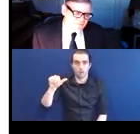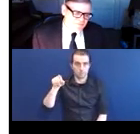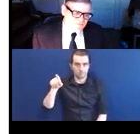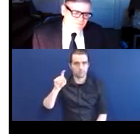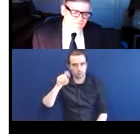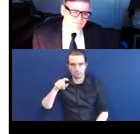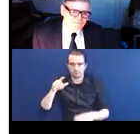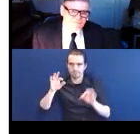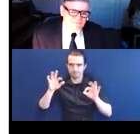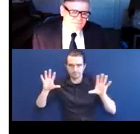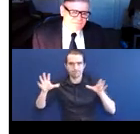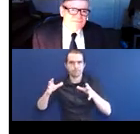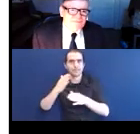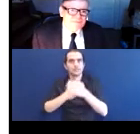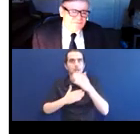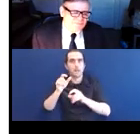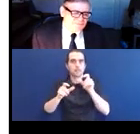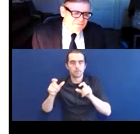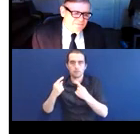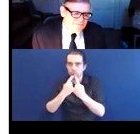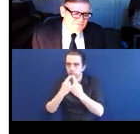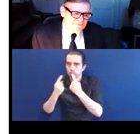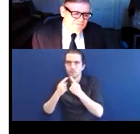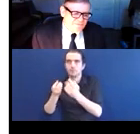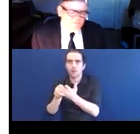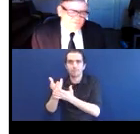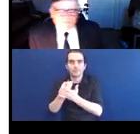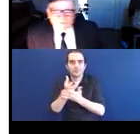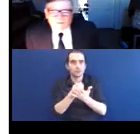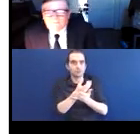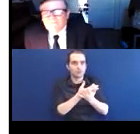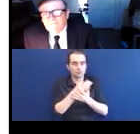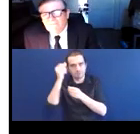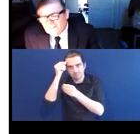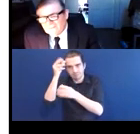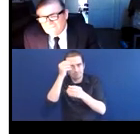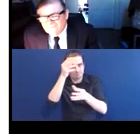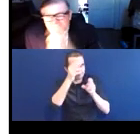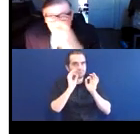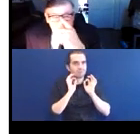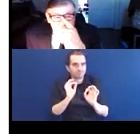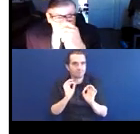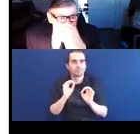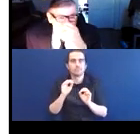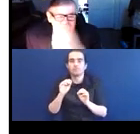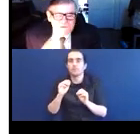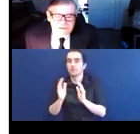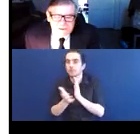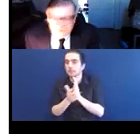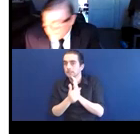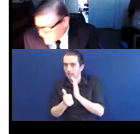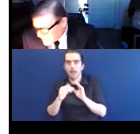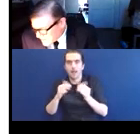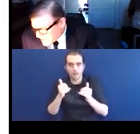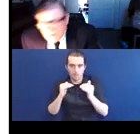livelihood. And I'm just going to do one more. The government needs to work together with DPOs to run sensitization and